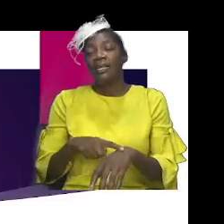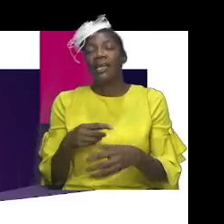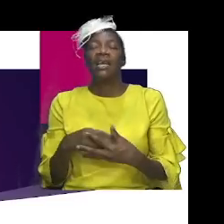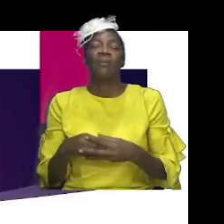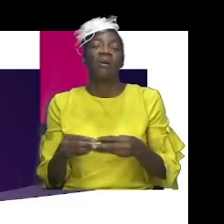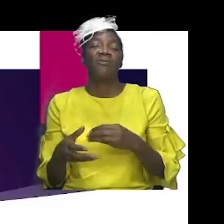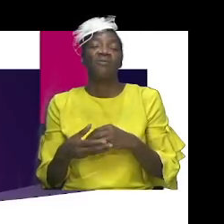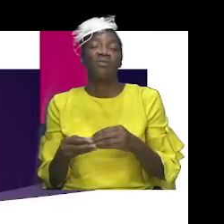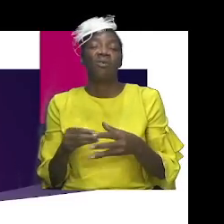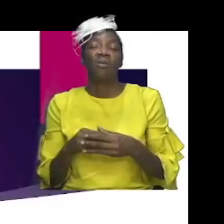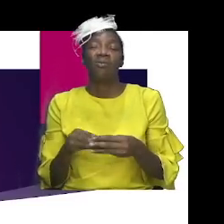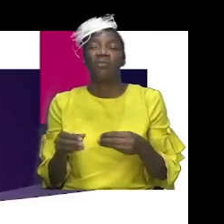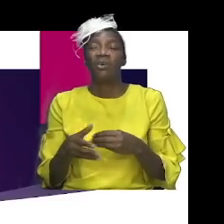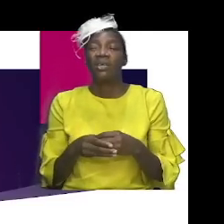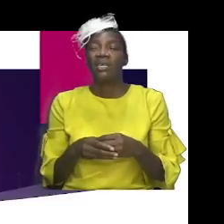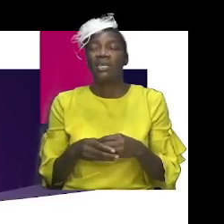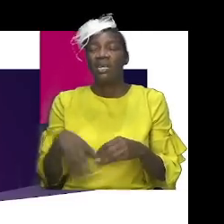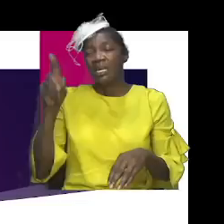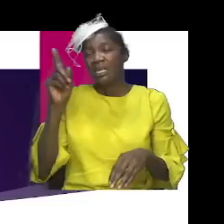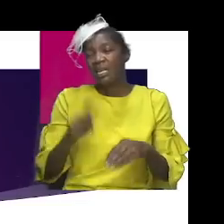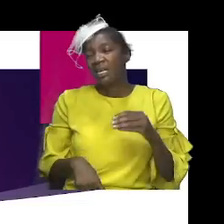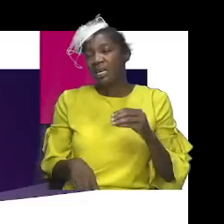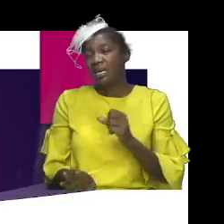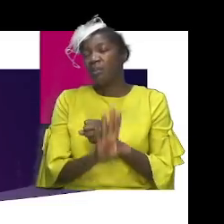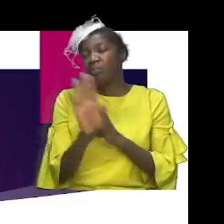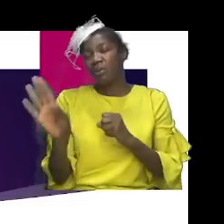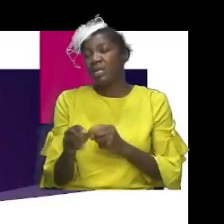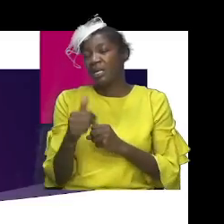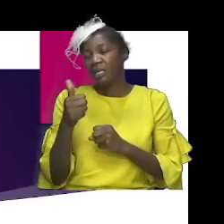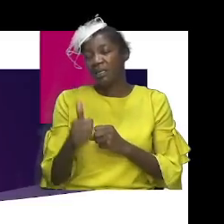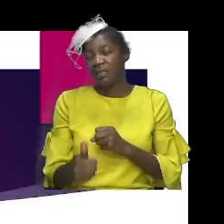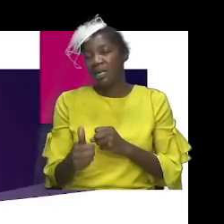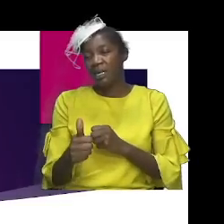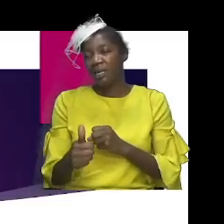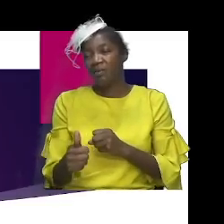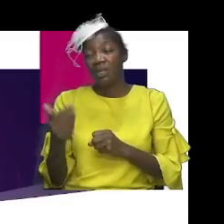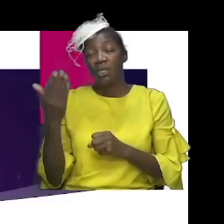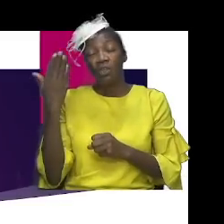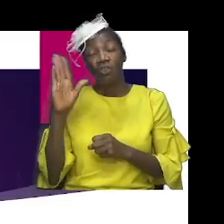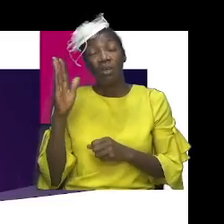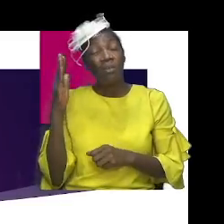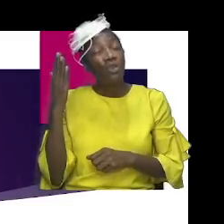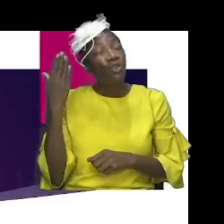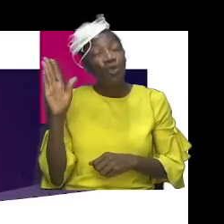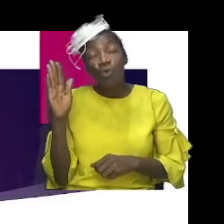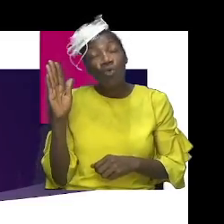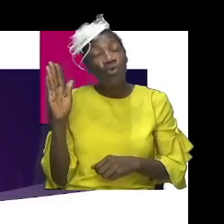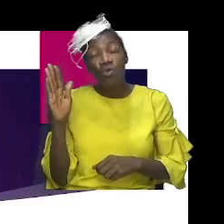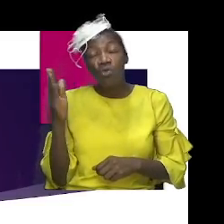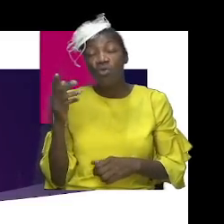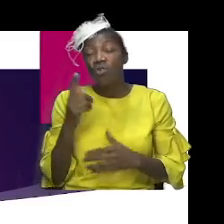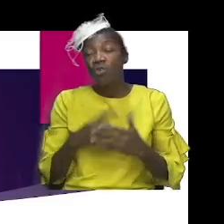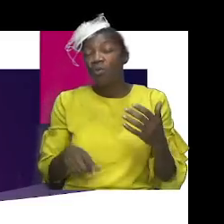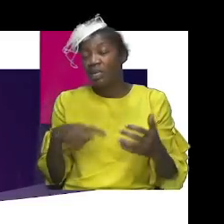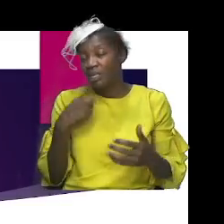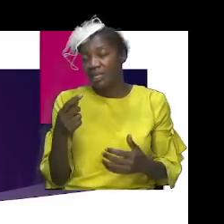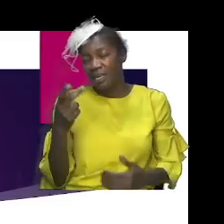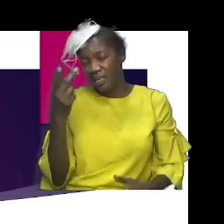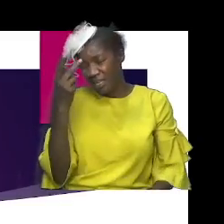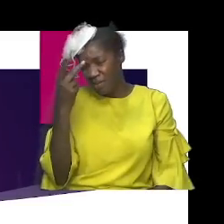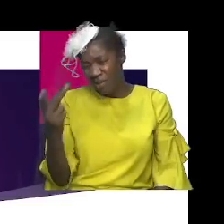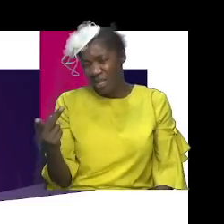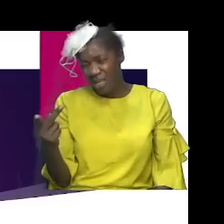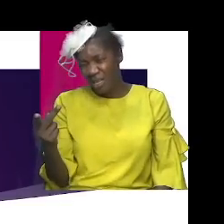to that, they could not defend themselves. Some of them didn't even know some of what was being said about them. Some of them heard and had